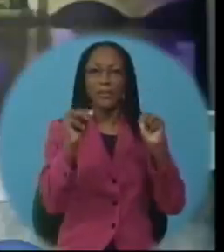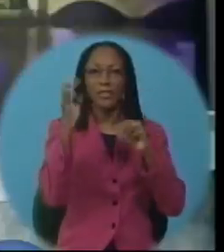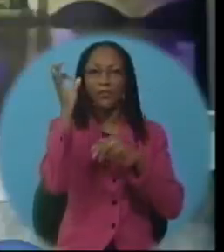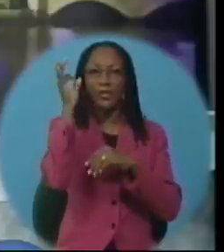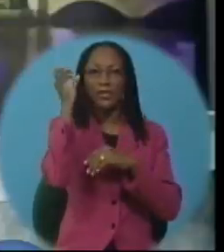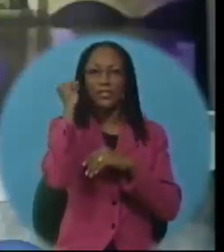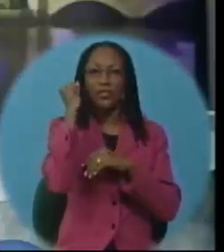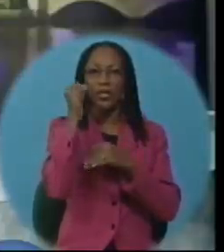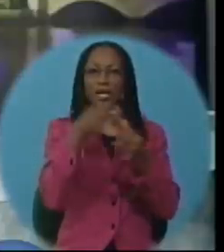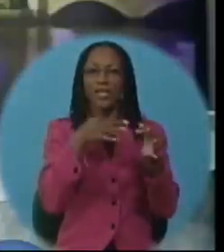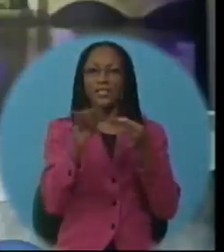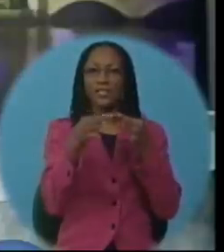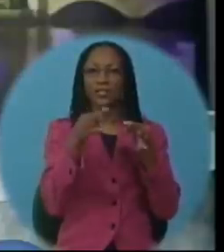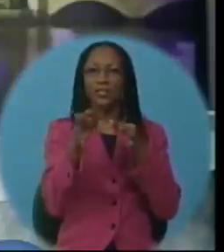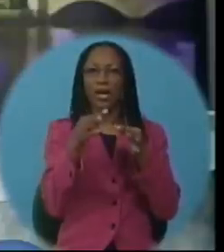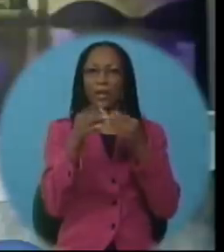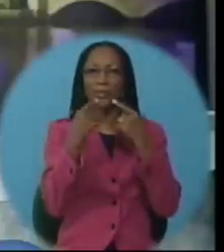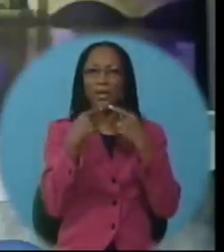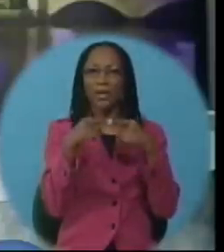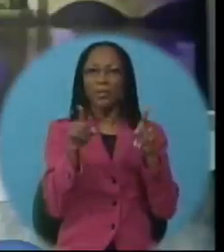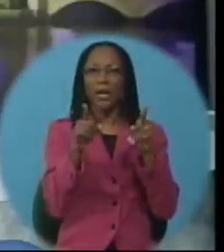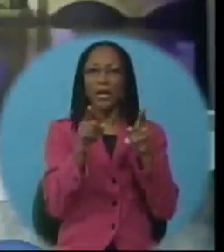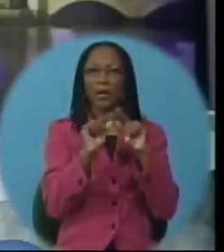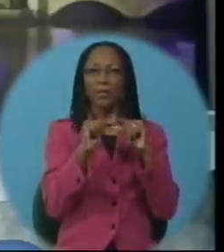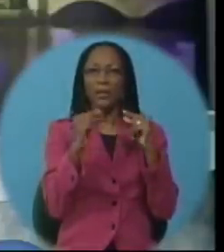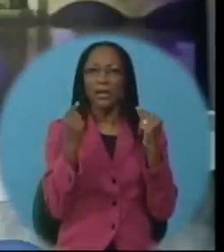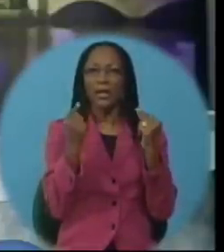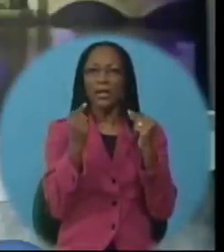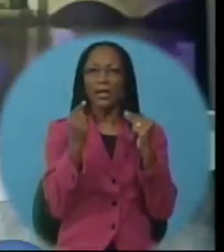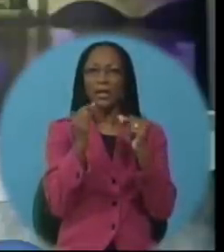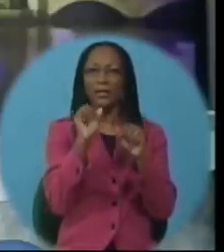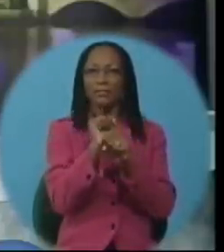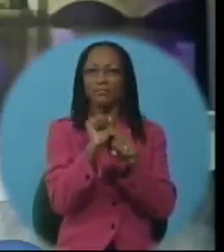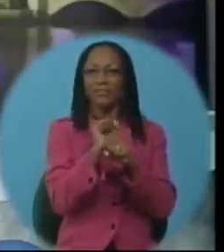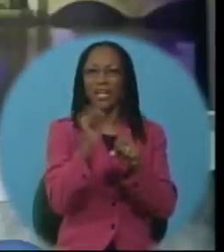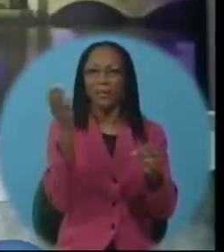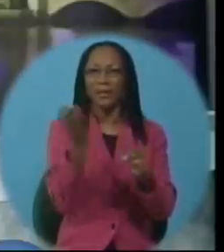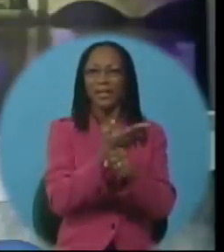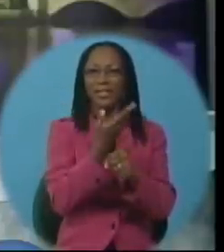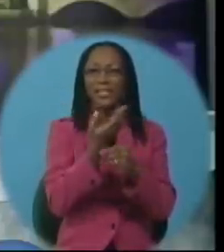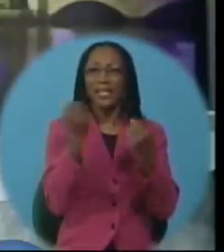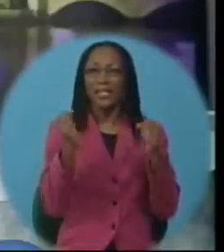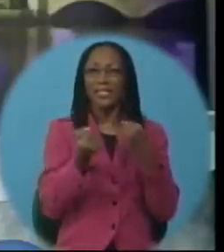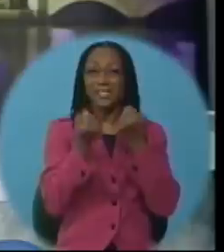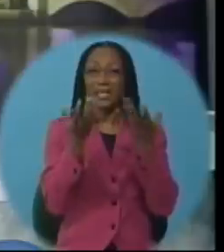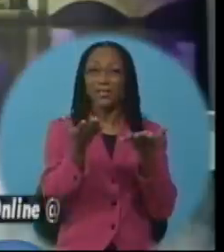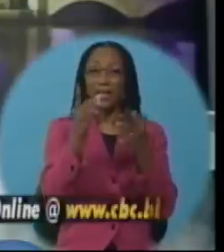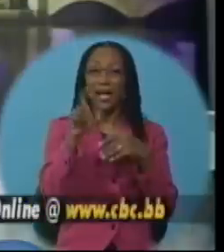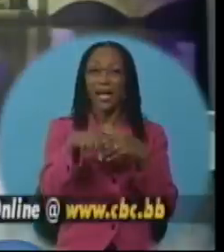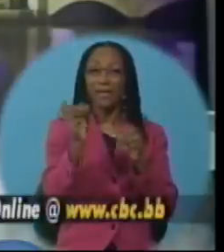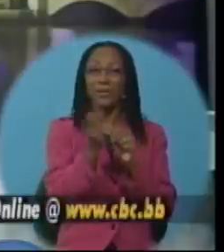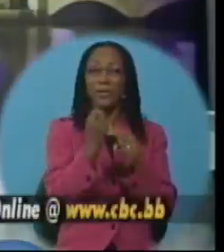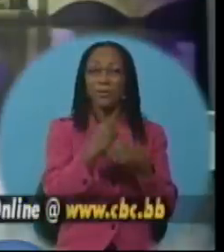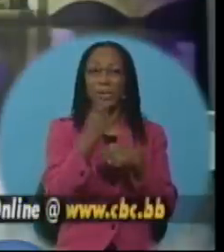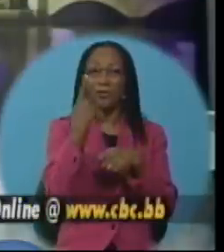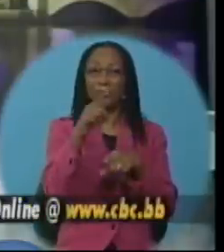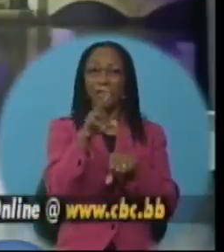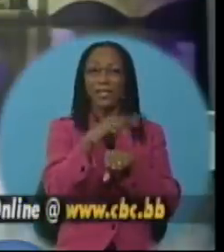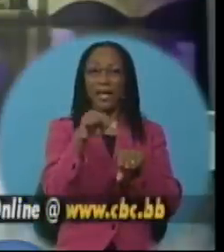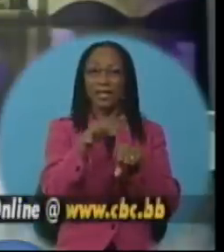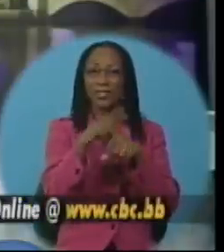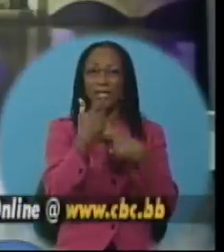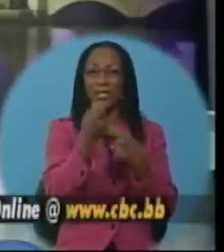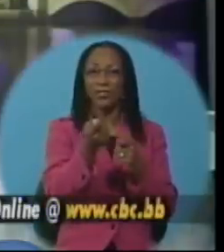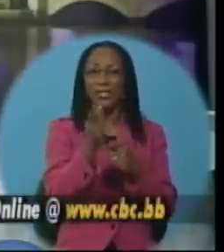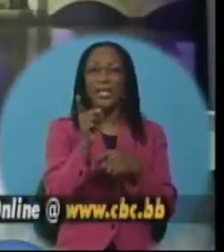Prime Minister Fundo Stewart has described the public sector job cuts as a sacrifice that had to be made in the national interest.